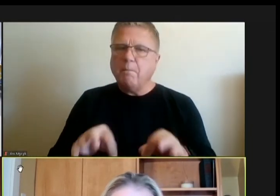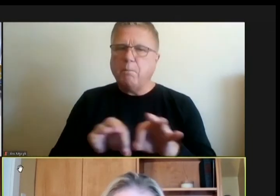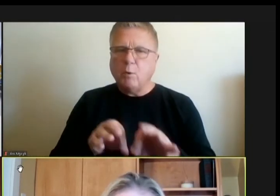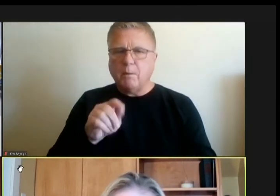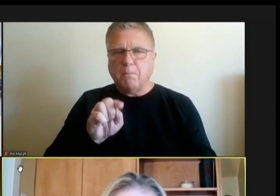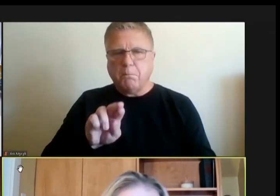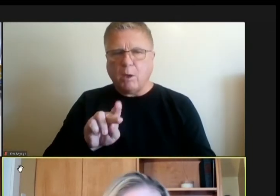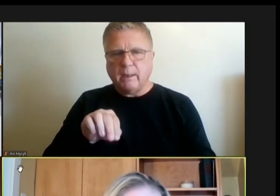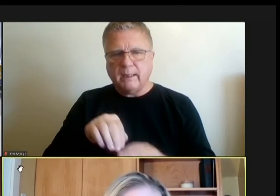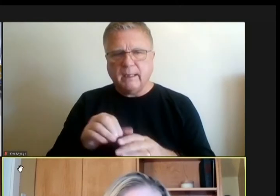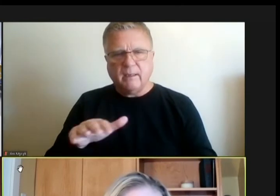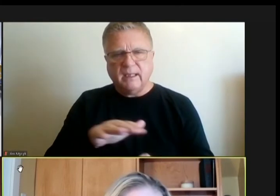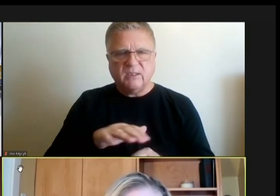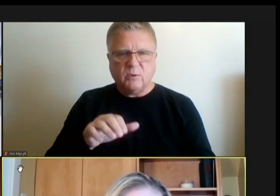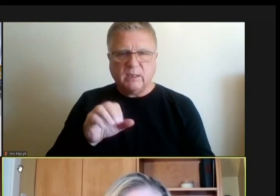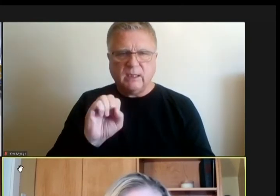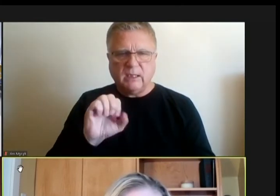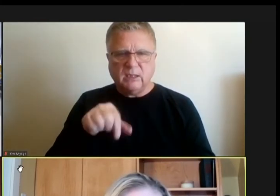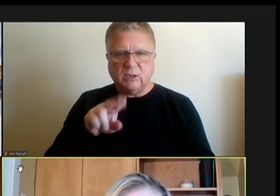So thank you.